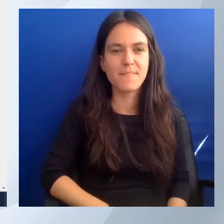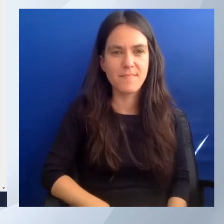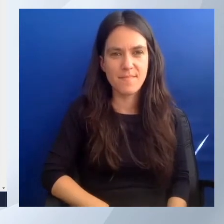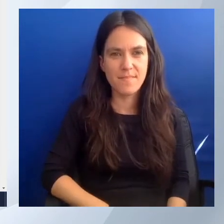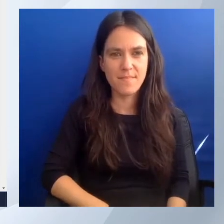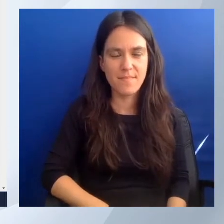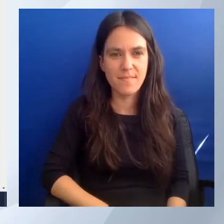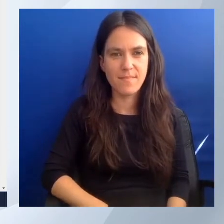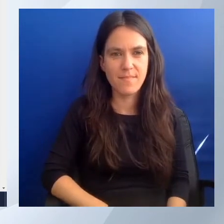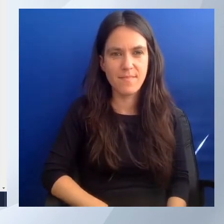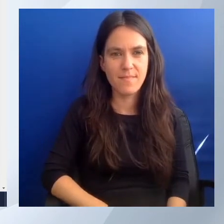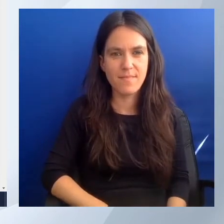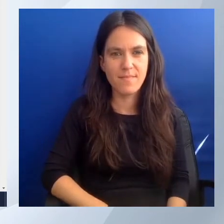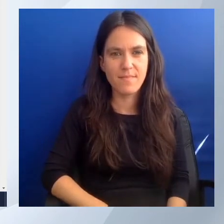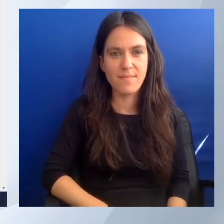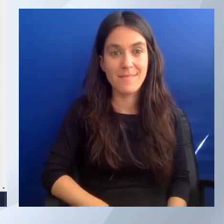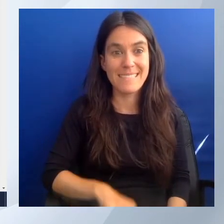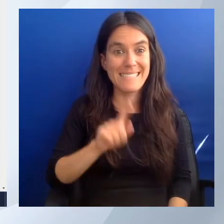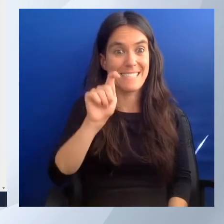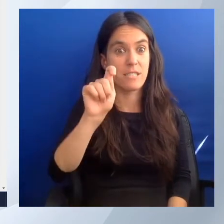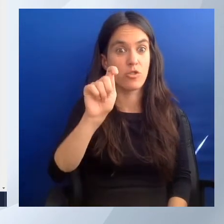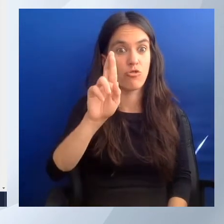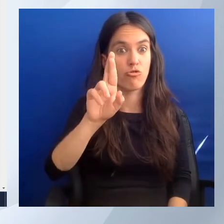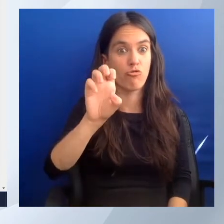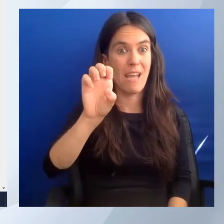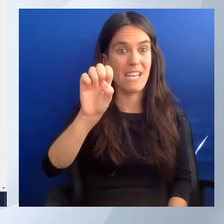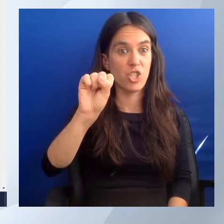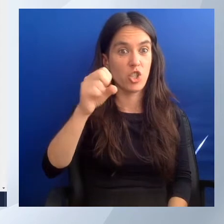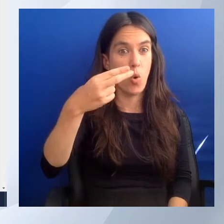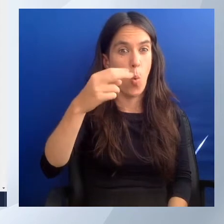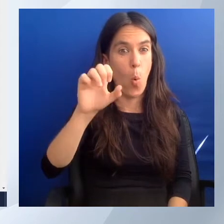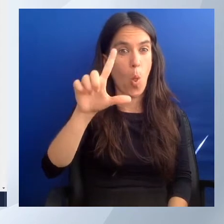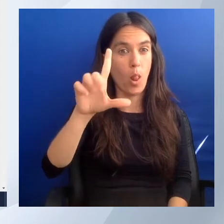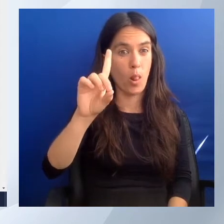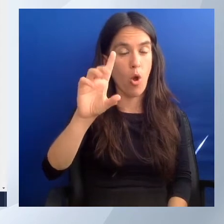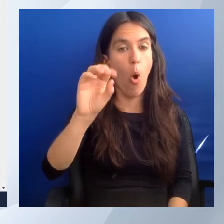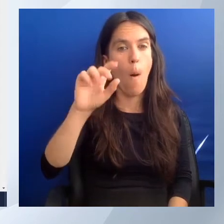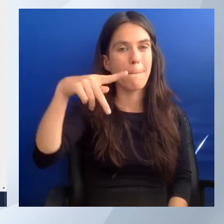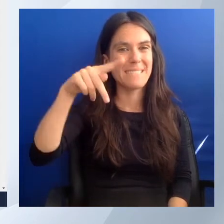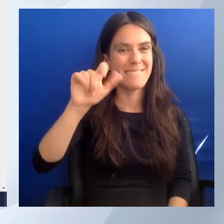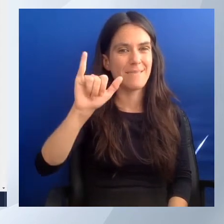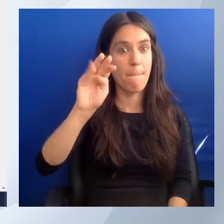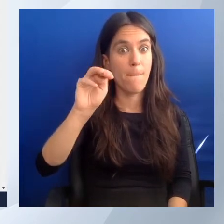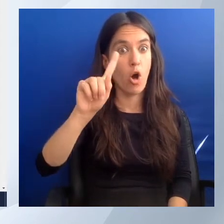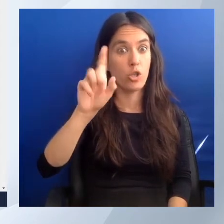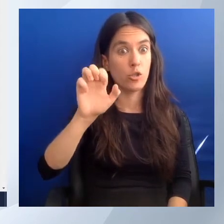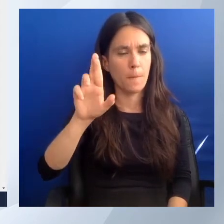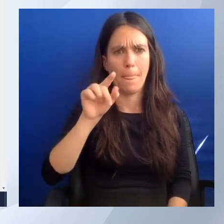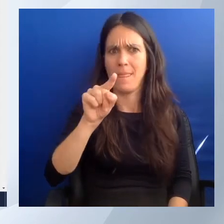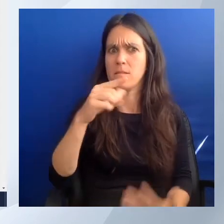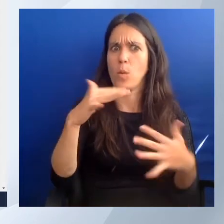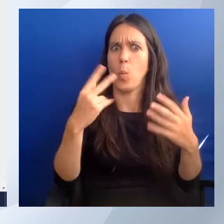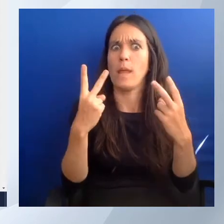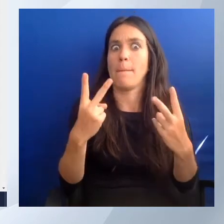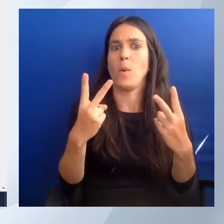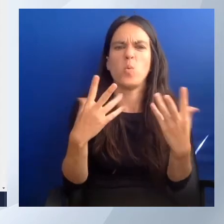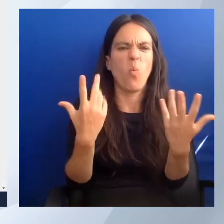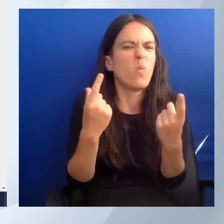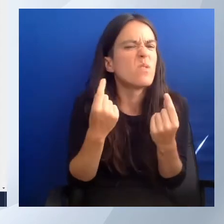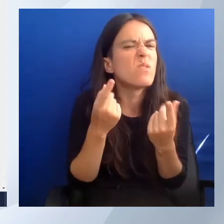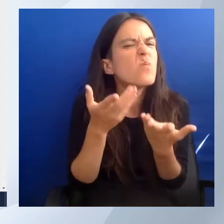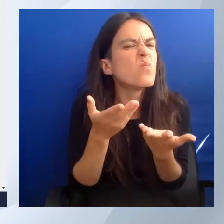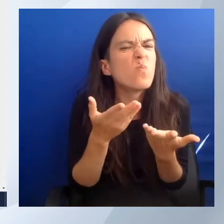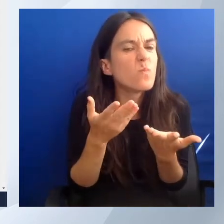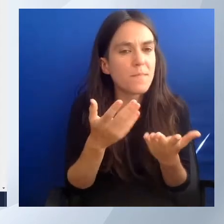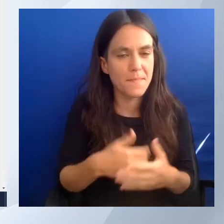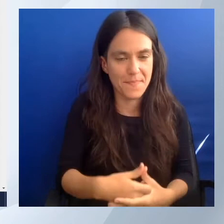important bit here is actually the threshold optimizer. So what does the threshold optimizer do exactly? Well,